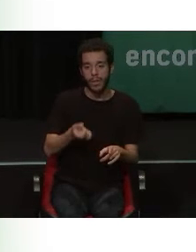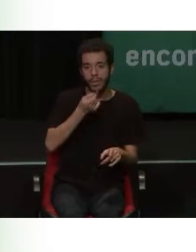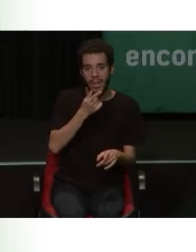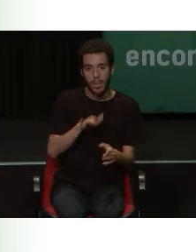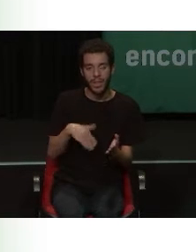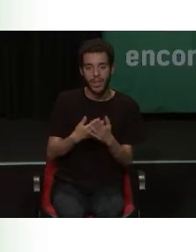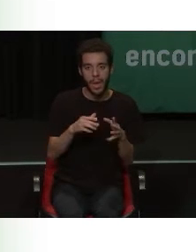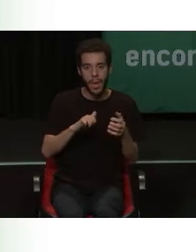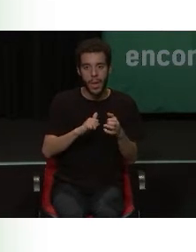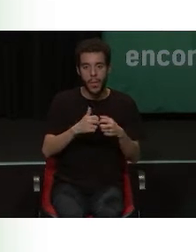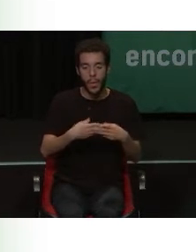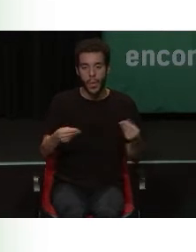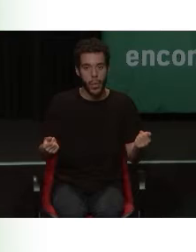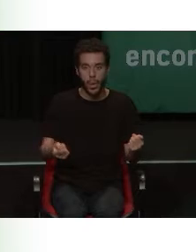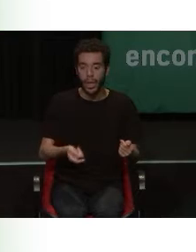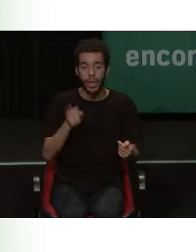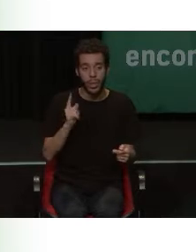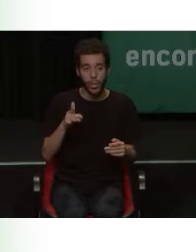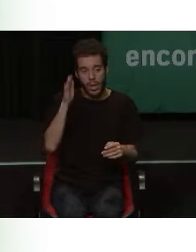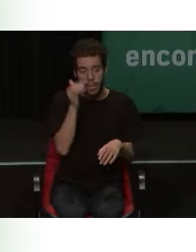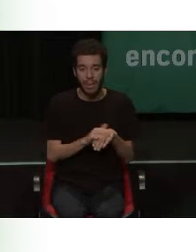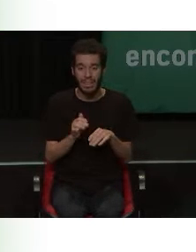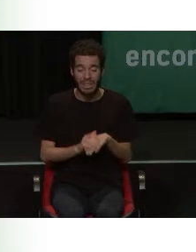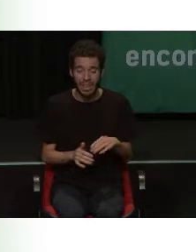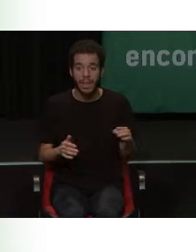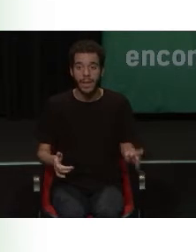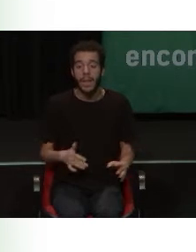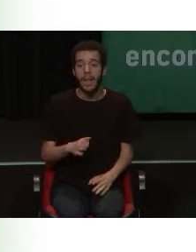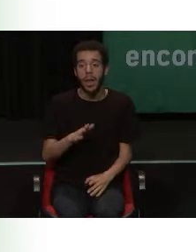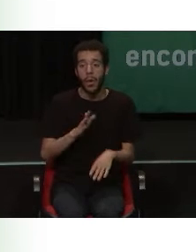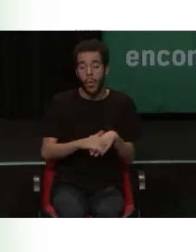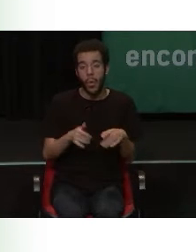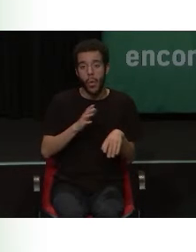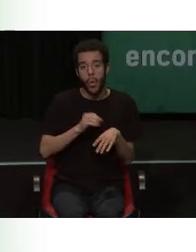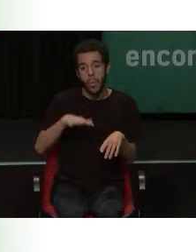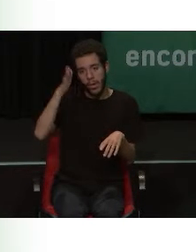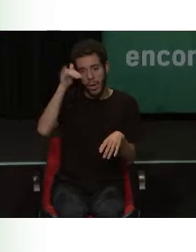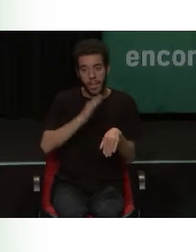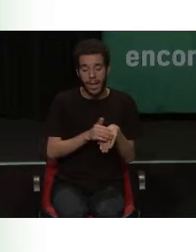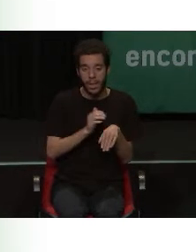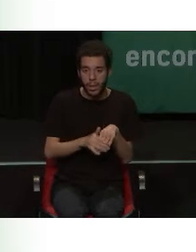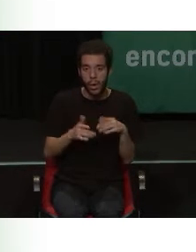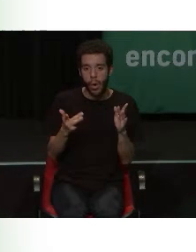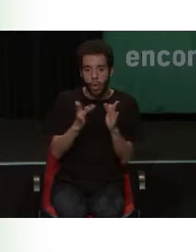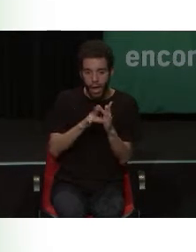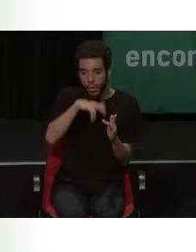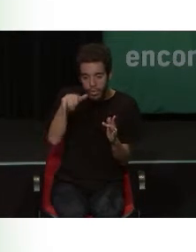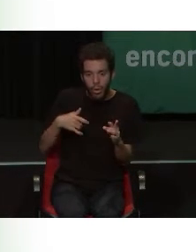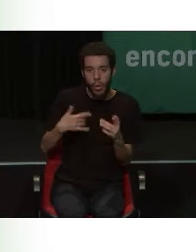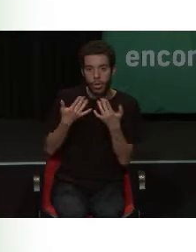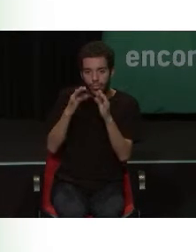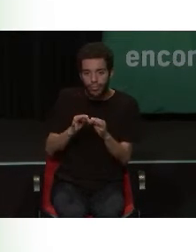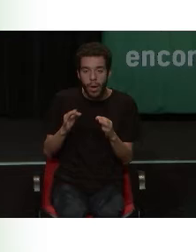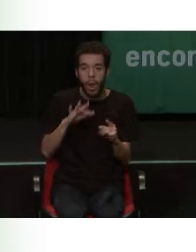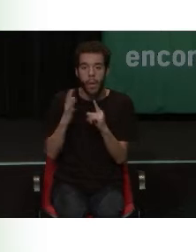transmission to antibiotics in pets in proximity with their